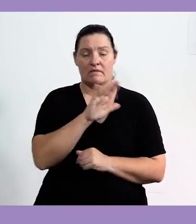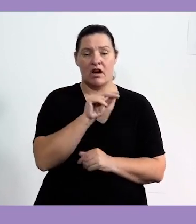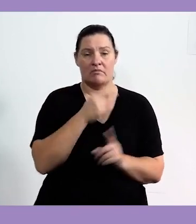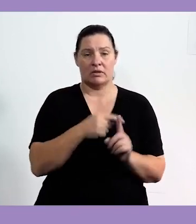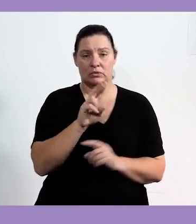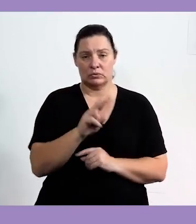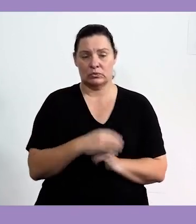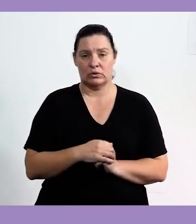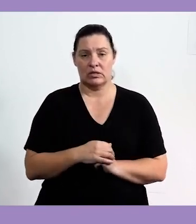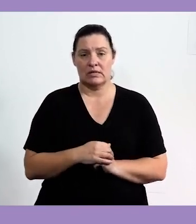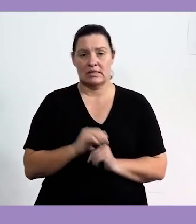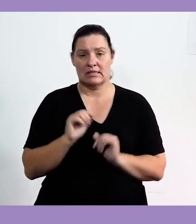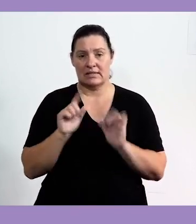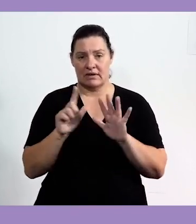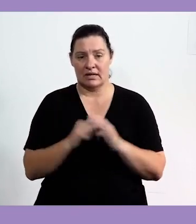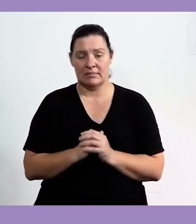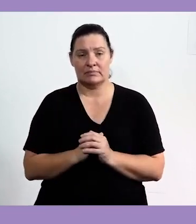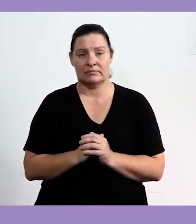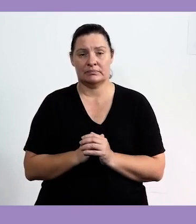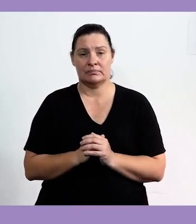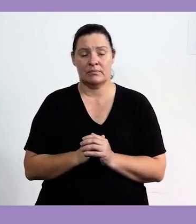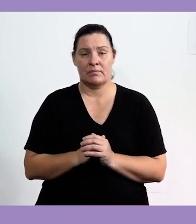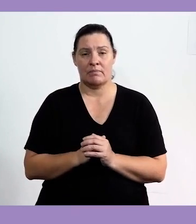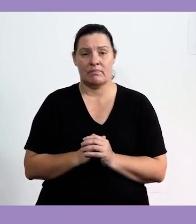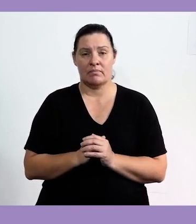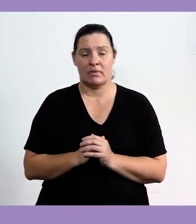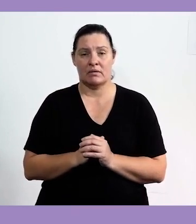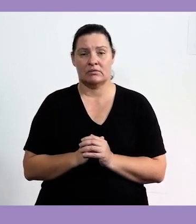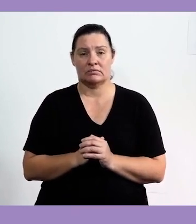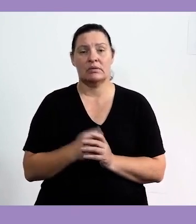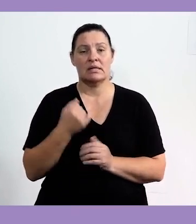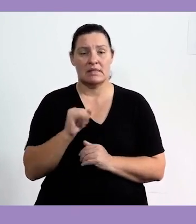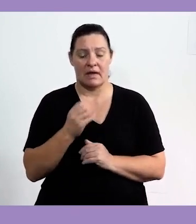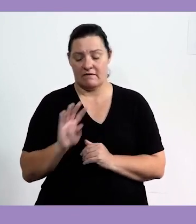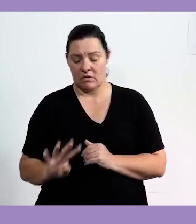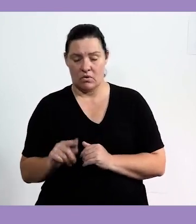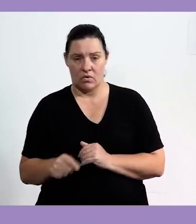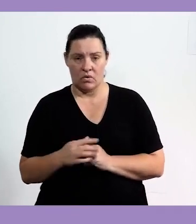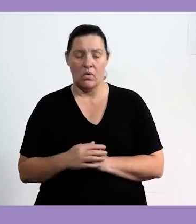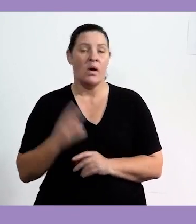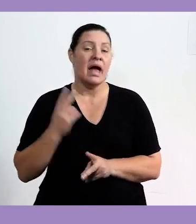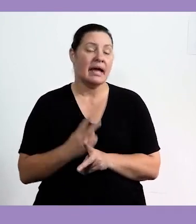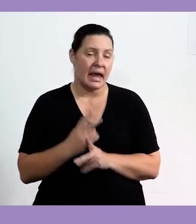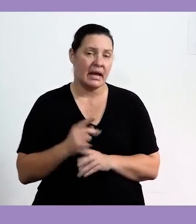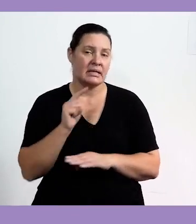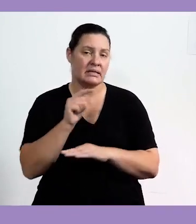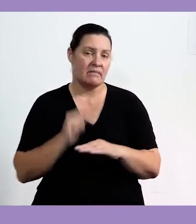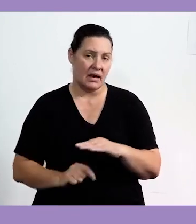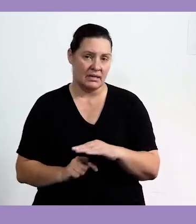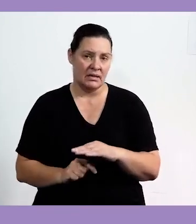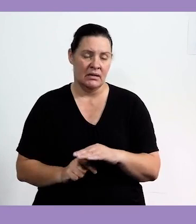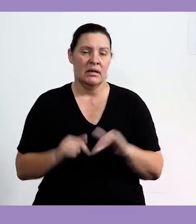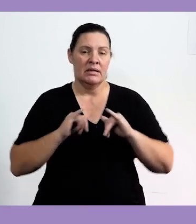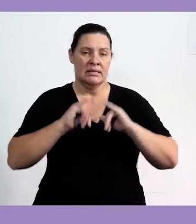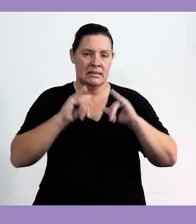So what is 5 plus 2? That is 7 and we still have the 4 there. Again, we are